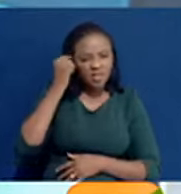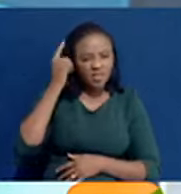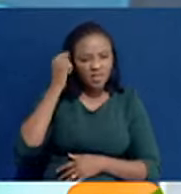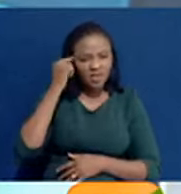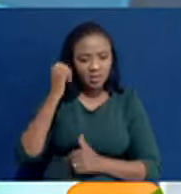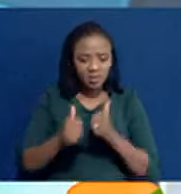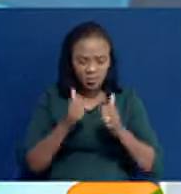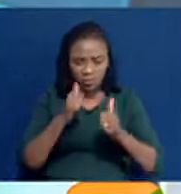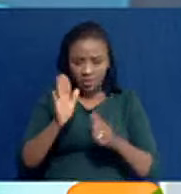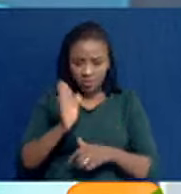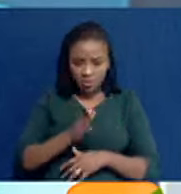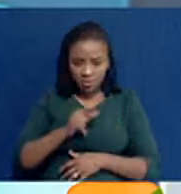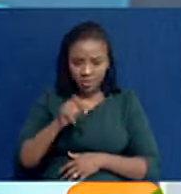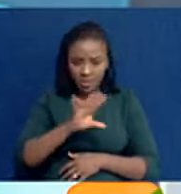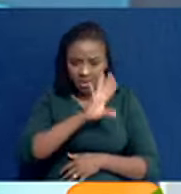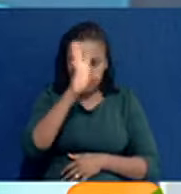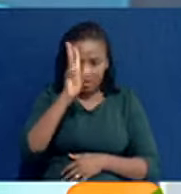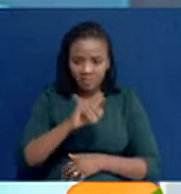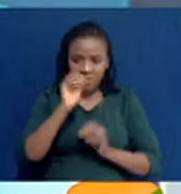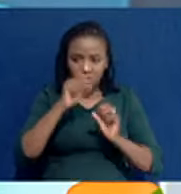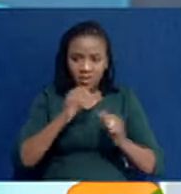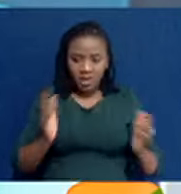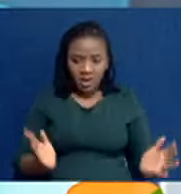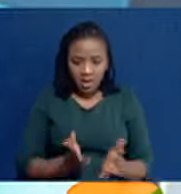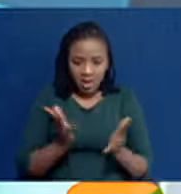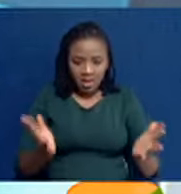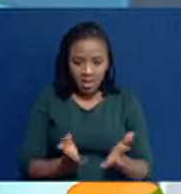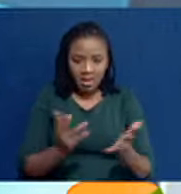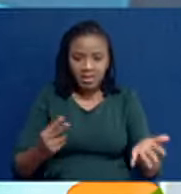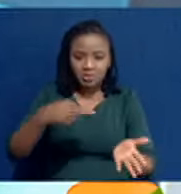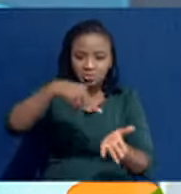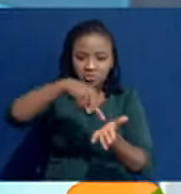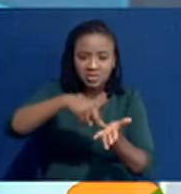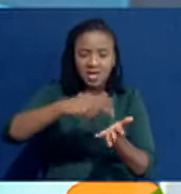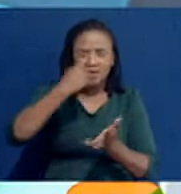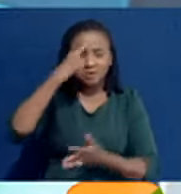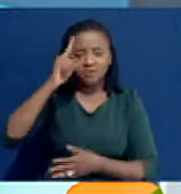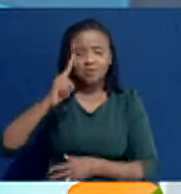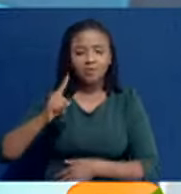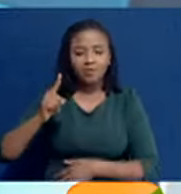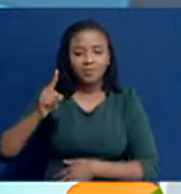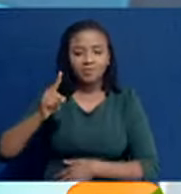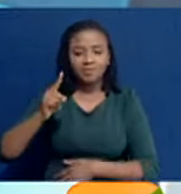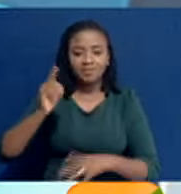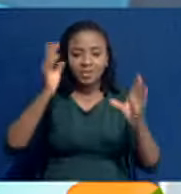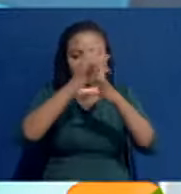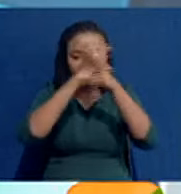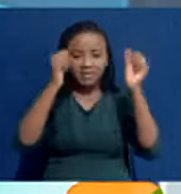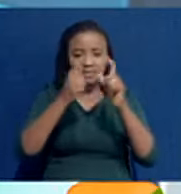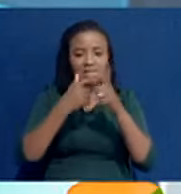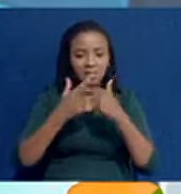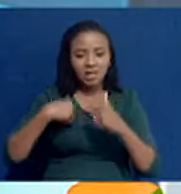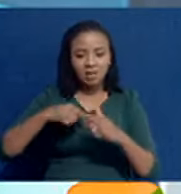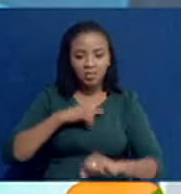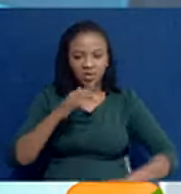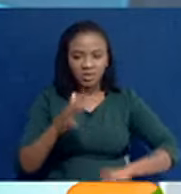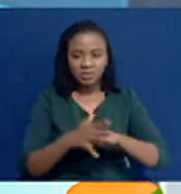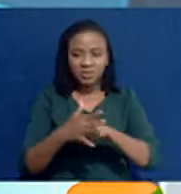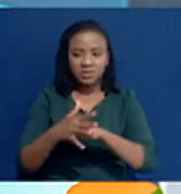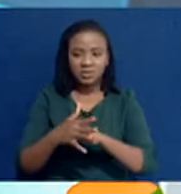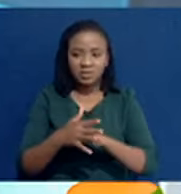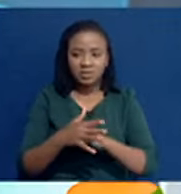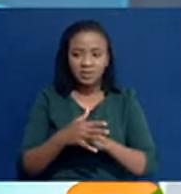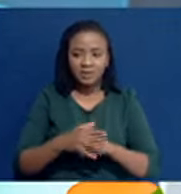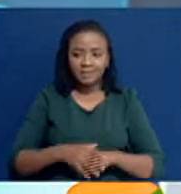the region we can interest to stand for, we can support to stand for president. She herself